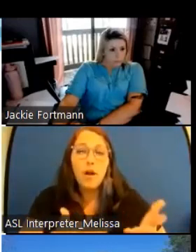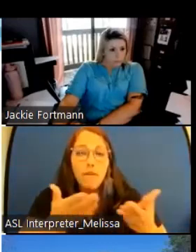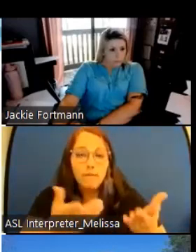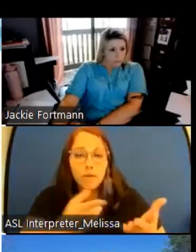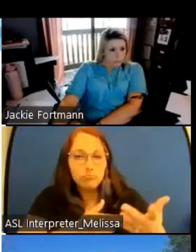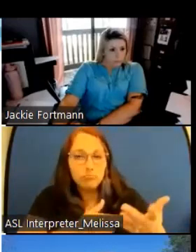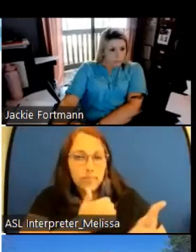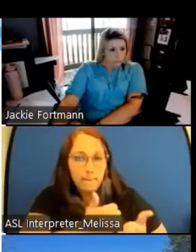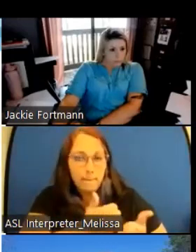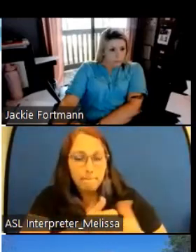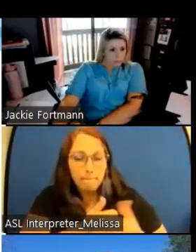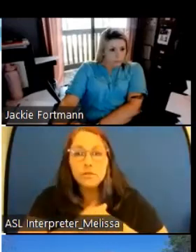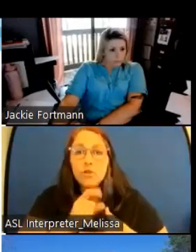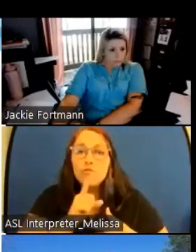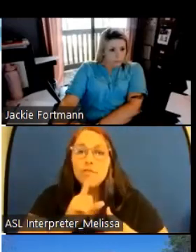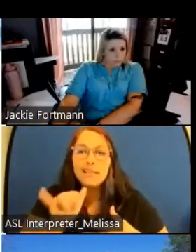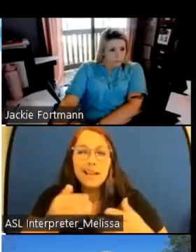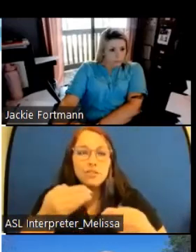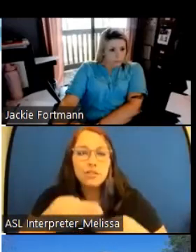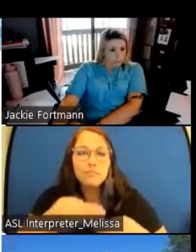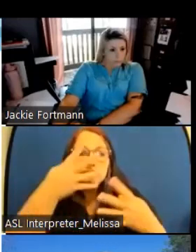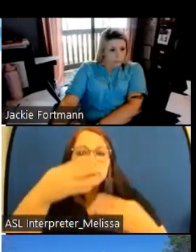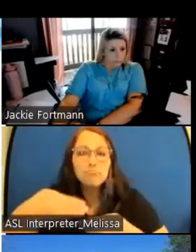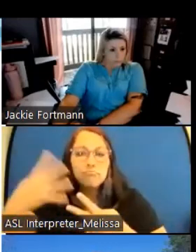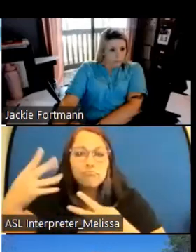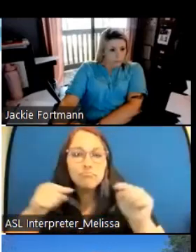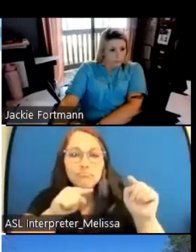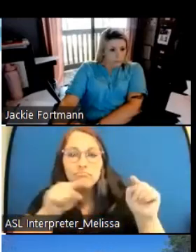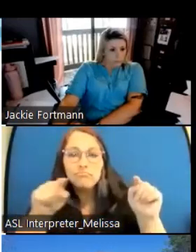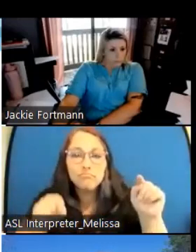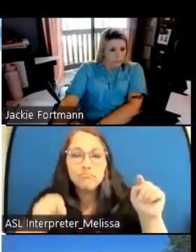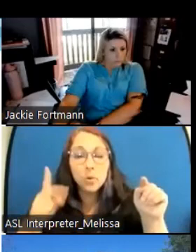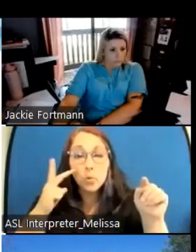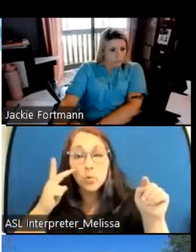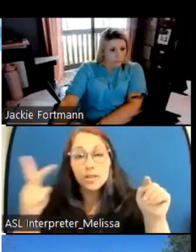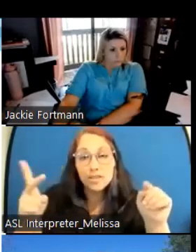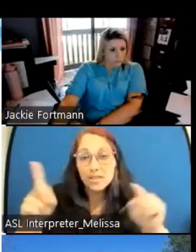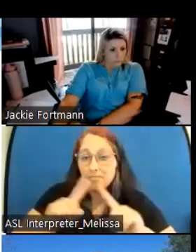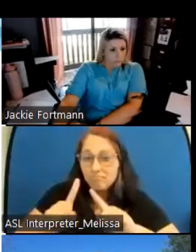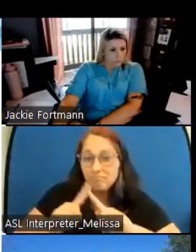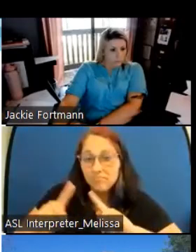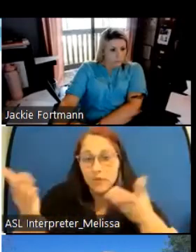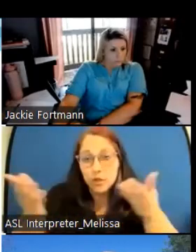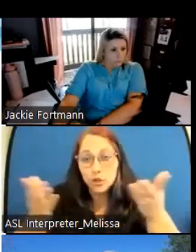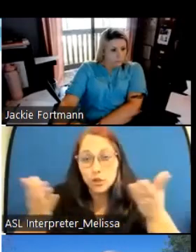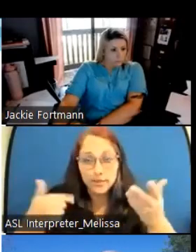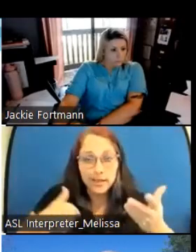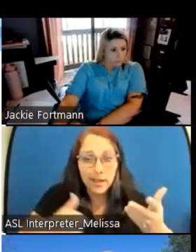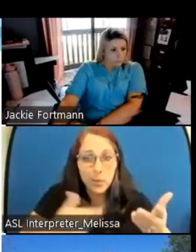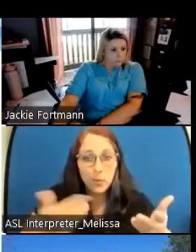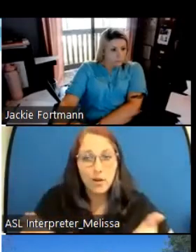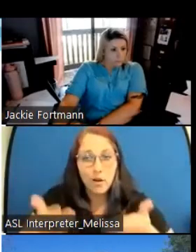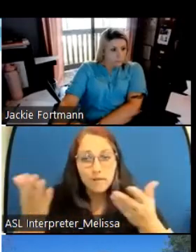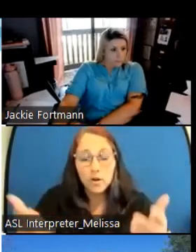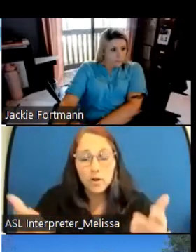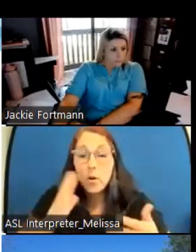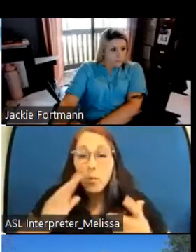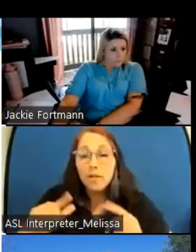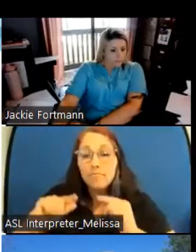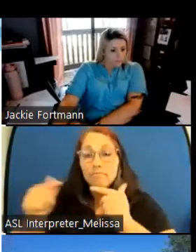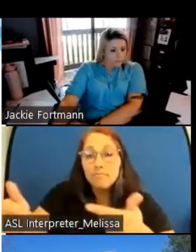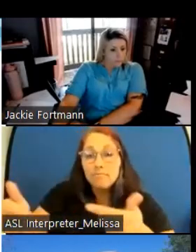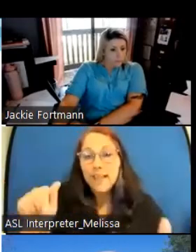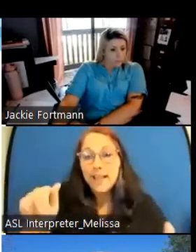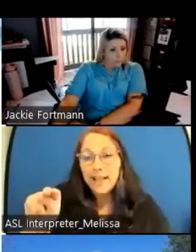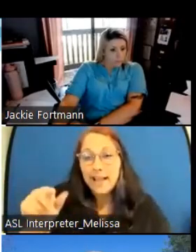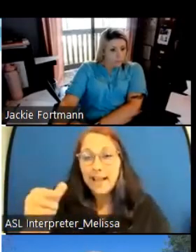a flavor for the menu of services we offer. We've really embraced that. I'll let Angie just talk a moment here about a little bit